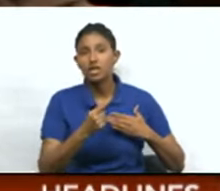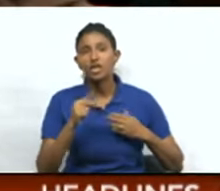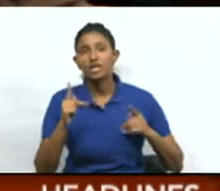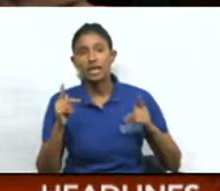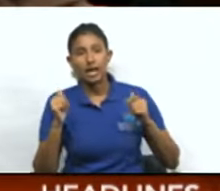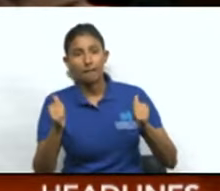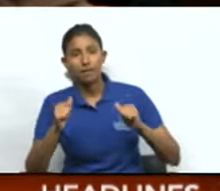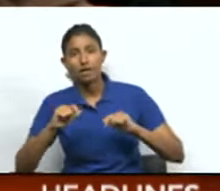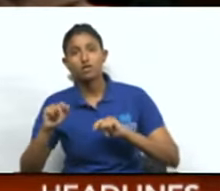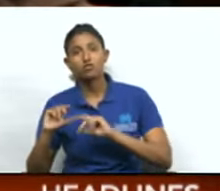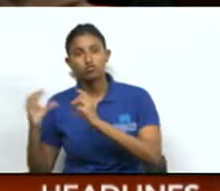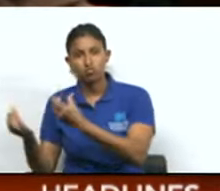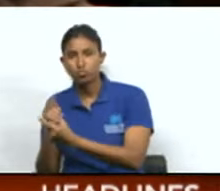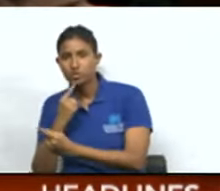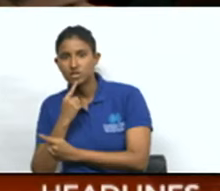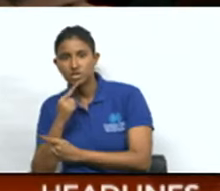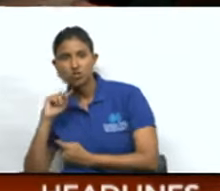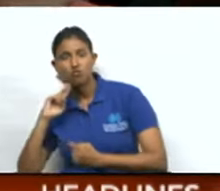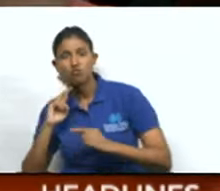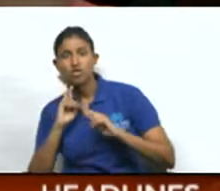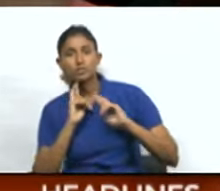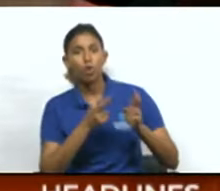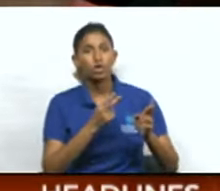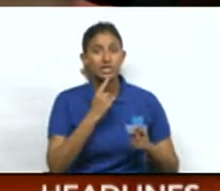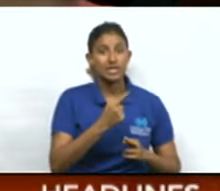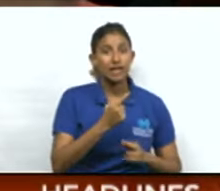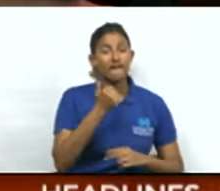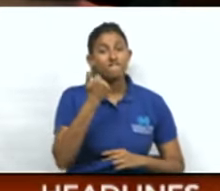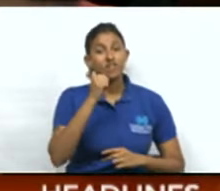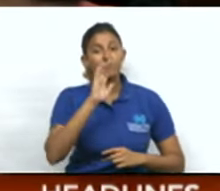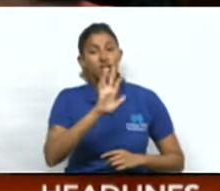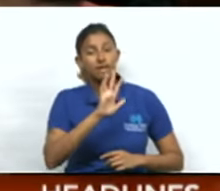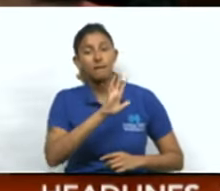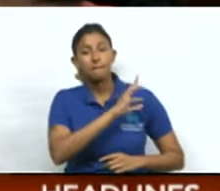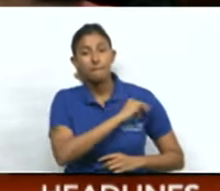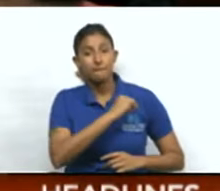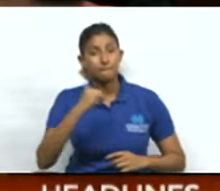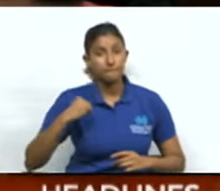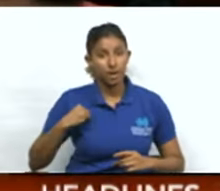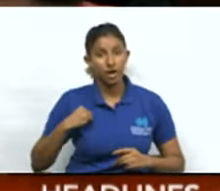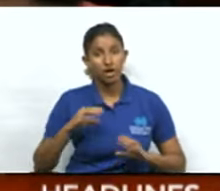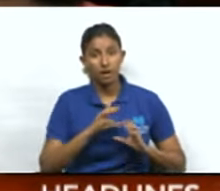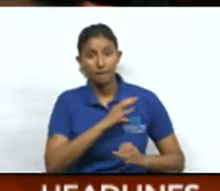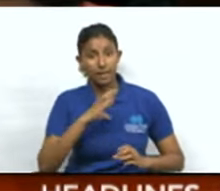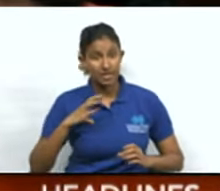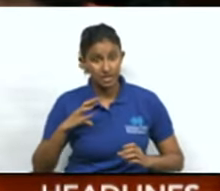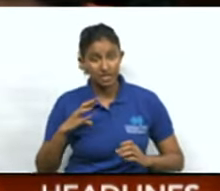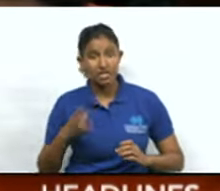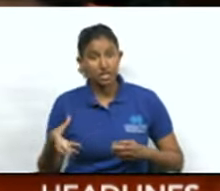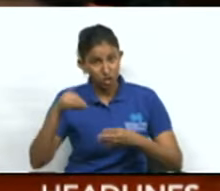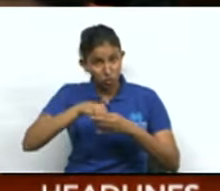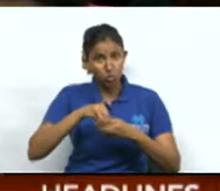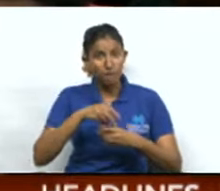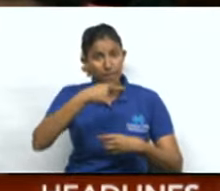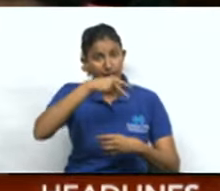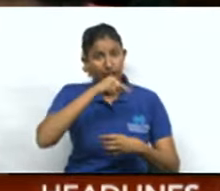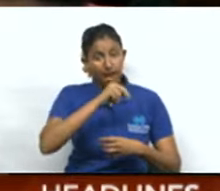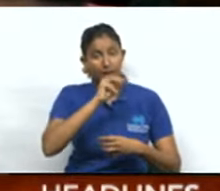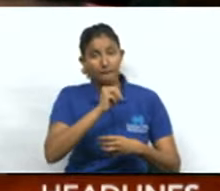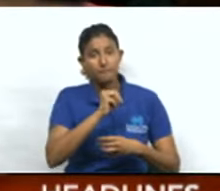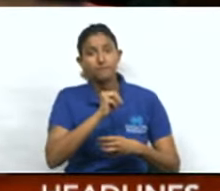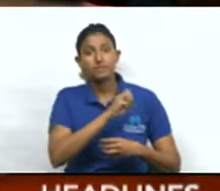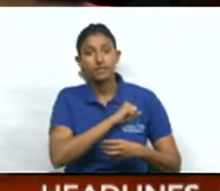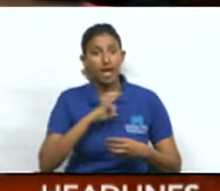you aware that a 15-member committee comprising PNM government officials met on May 20, 2010, 4 days